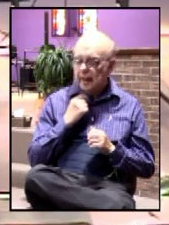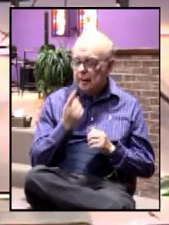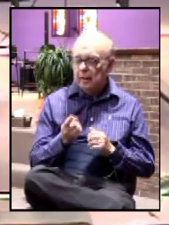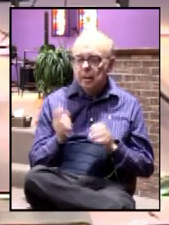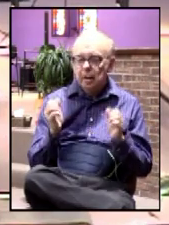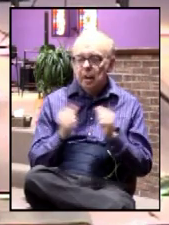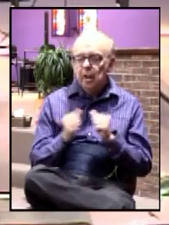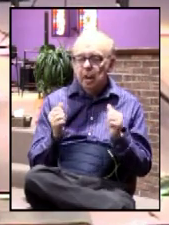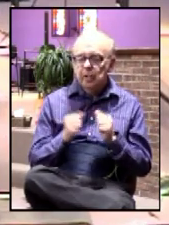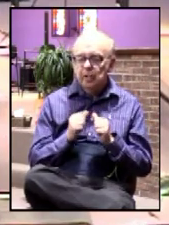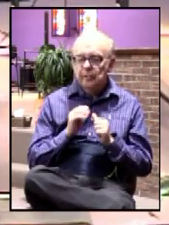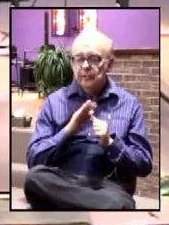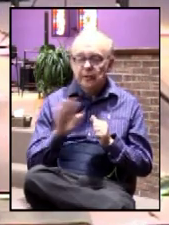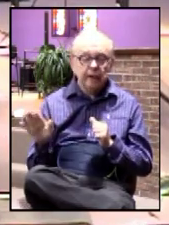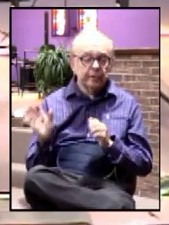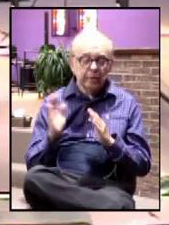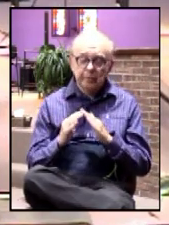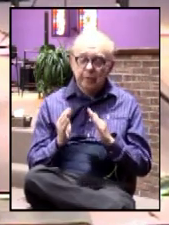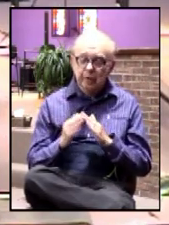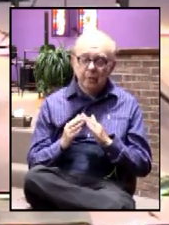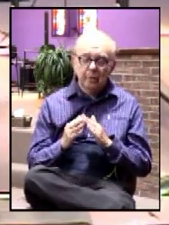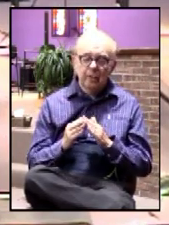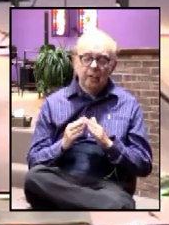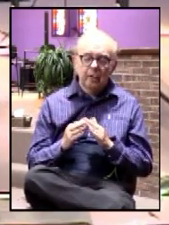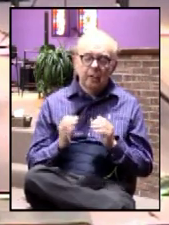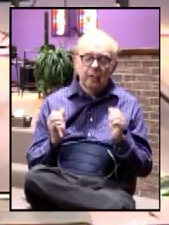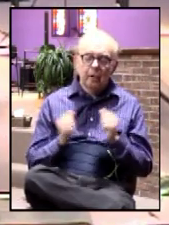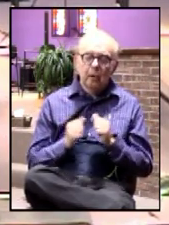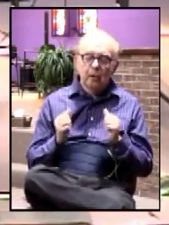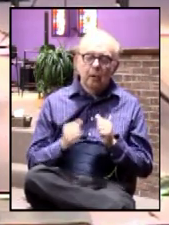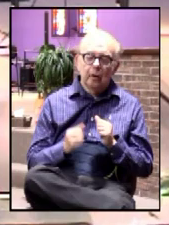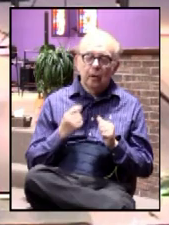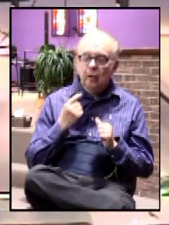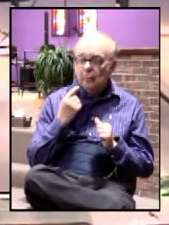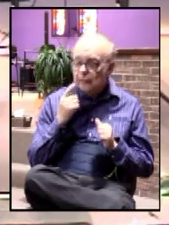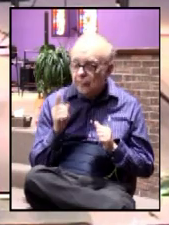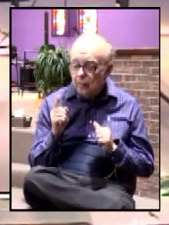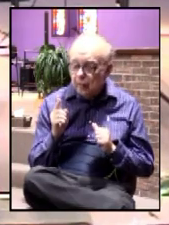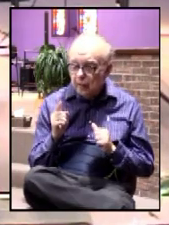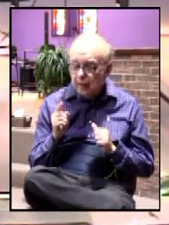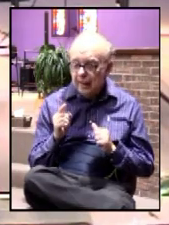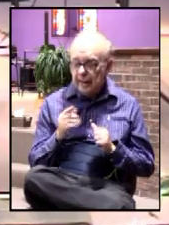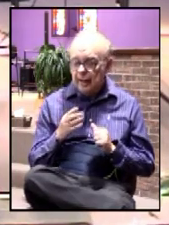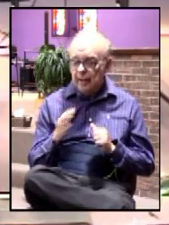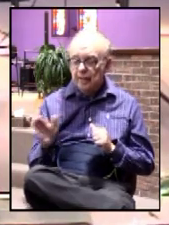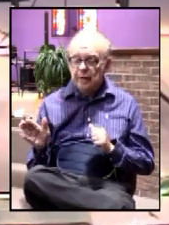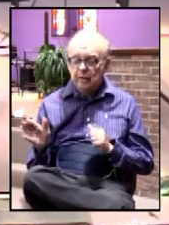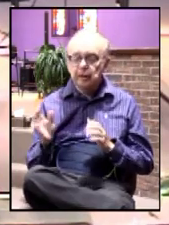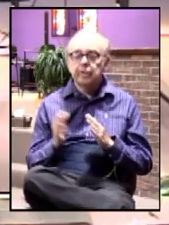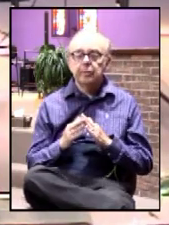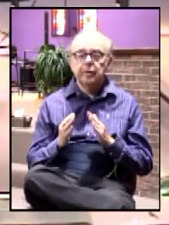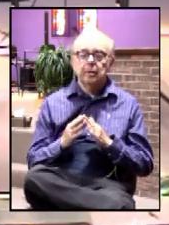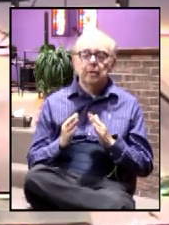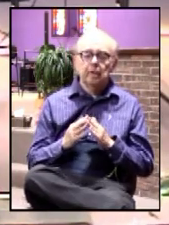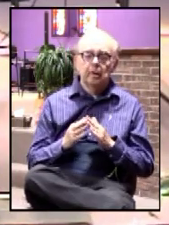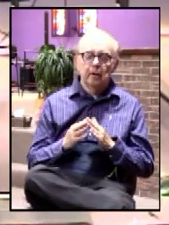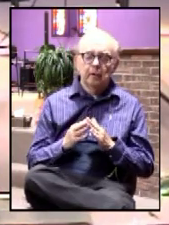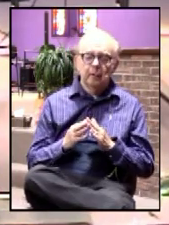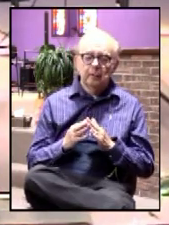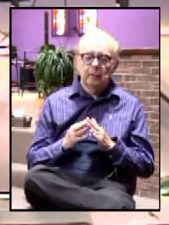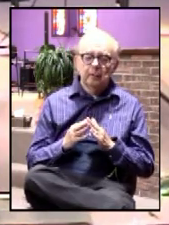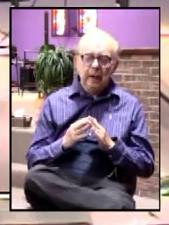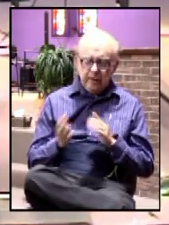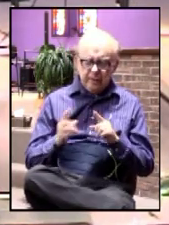He didn't say fight their community. He said fight for their community.